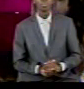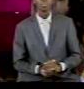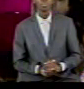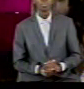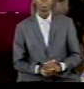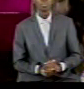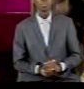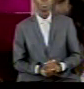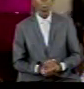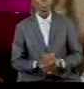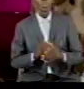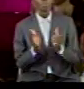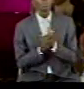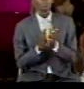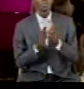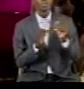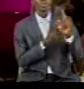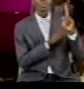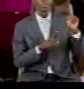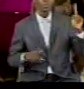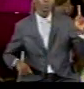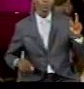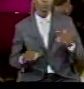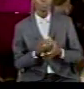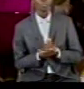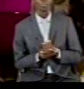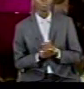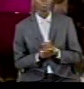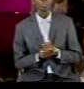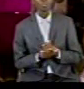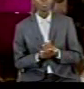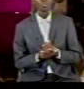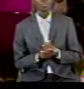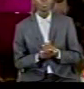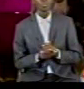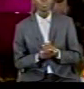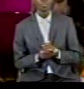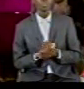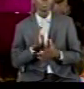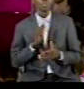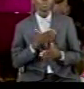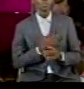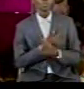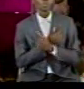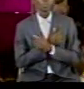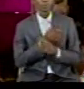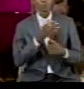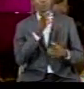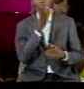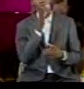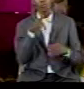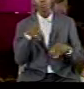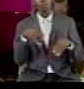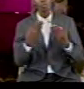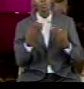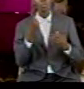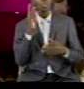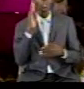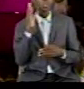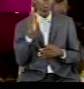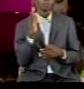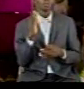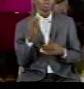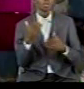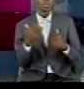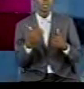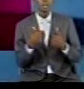praise the lord our dear mommy who gave this testimony has a